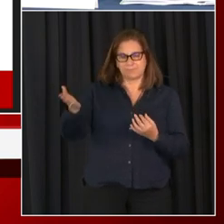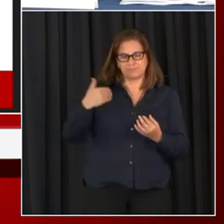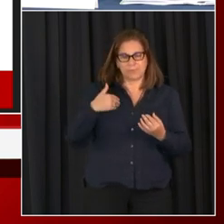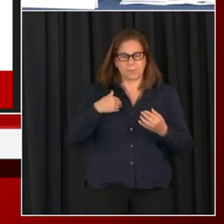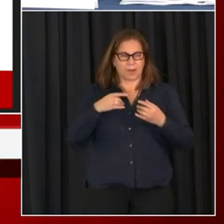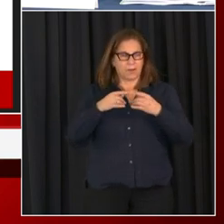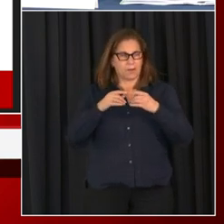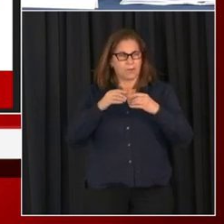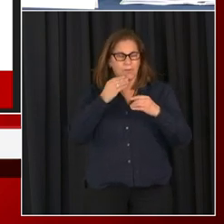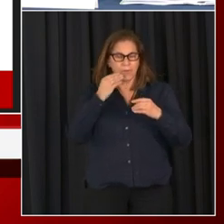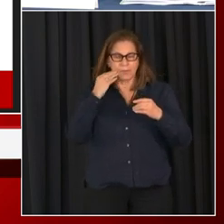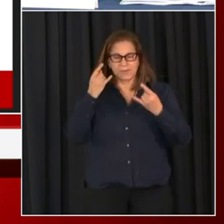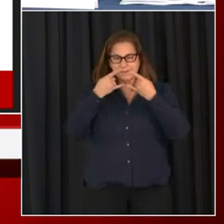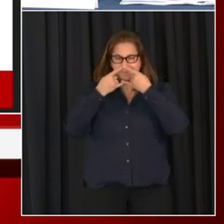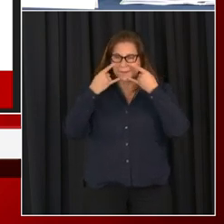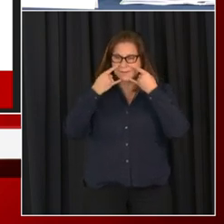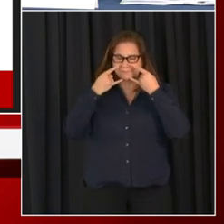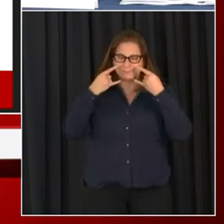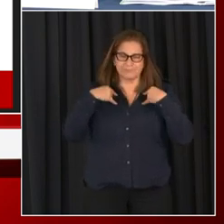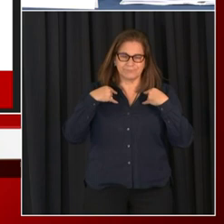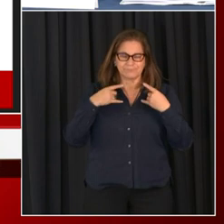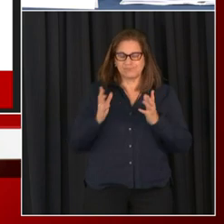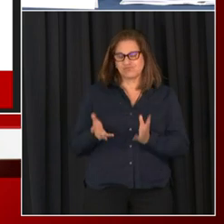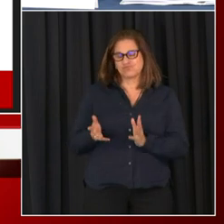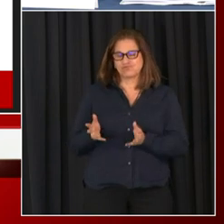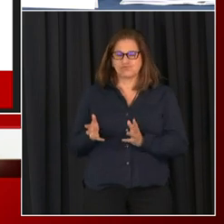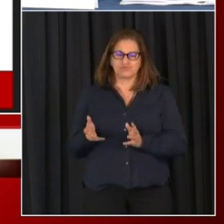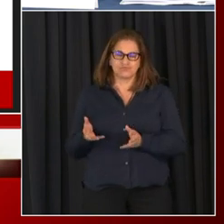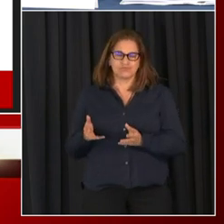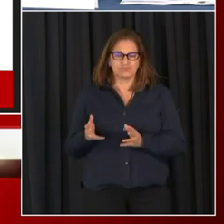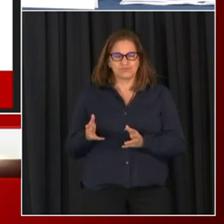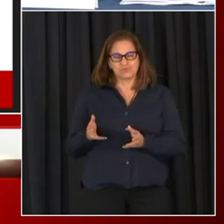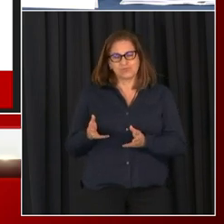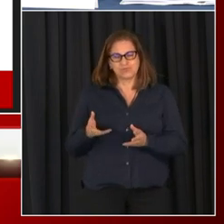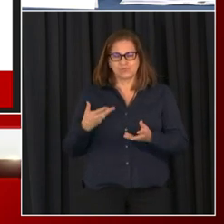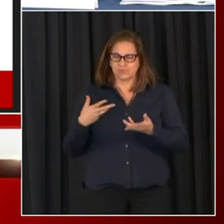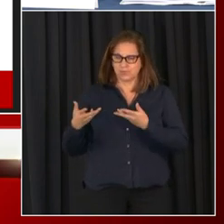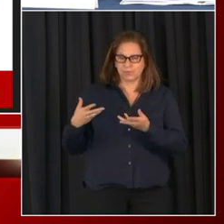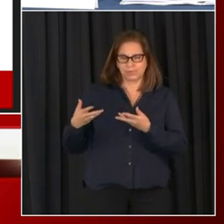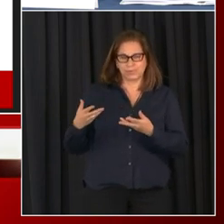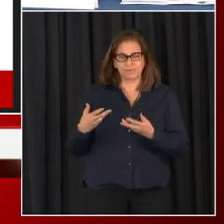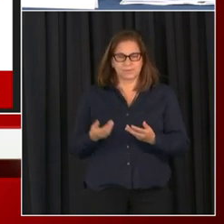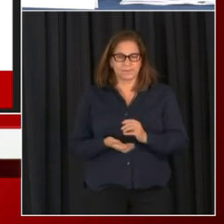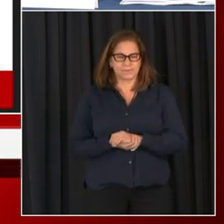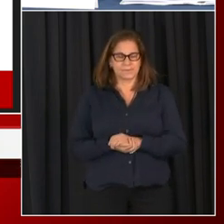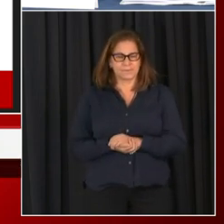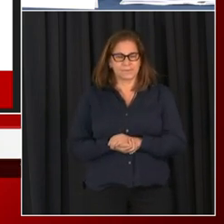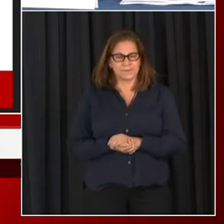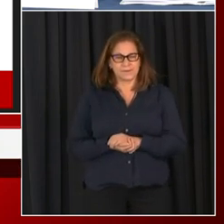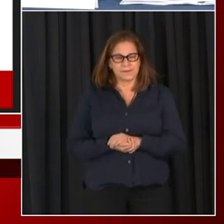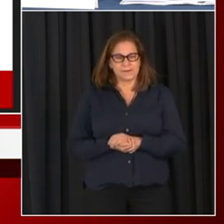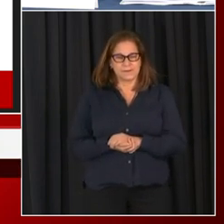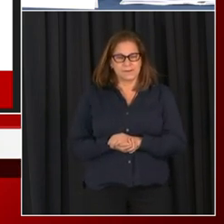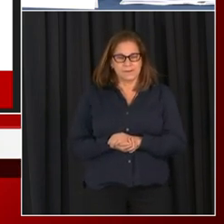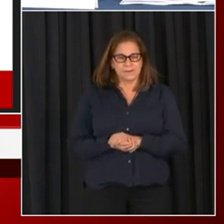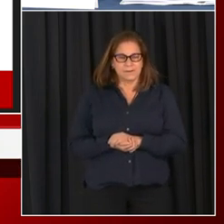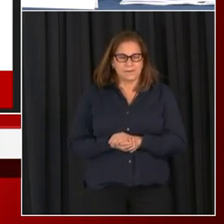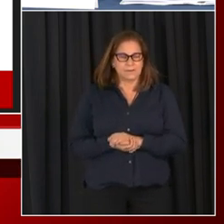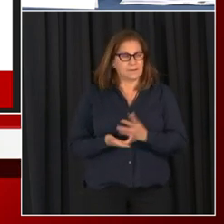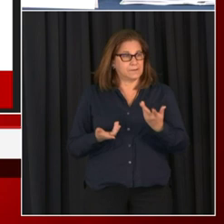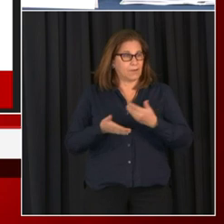casual conversation in close proximity when there is an event that is hosted by a close friend or a